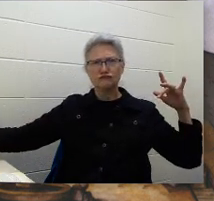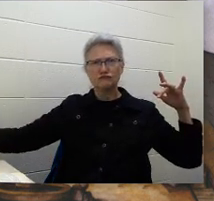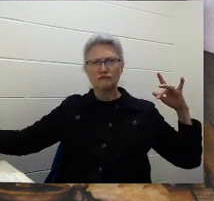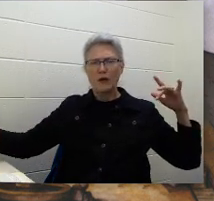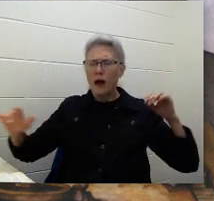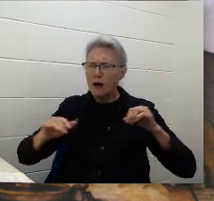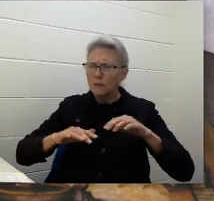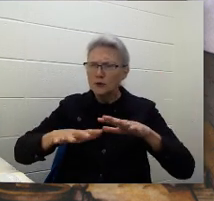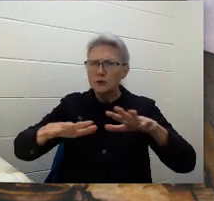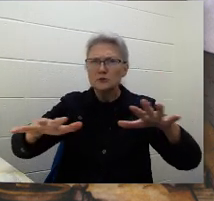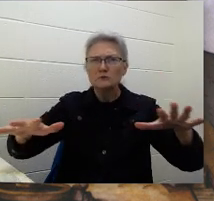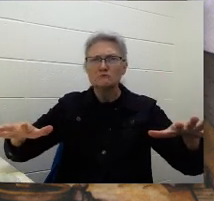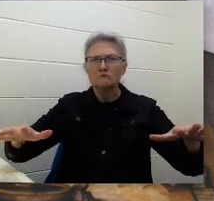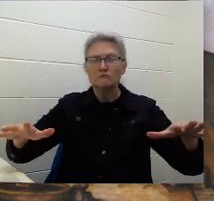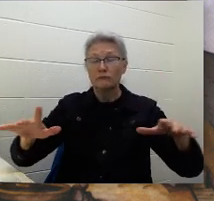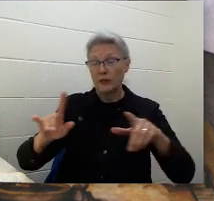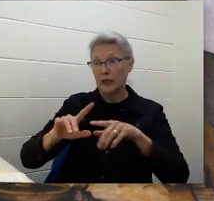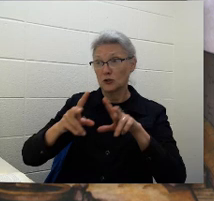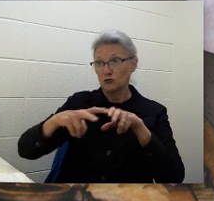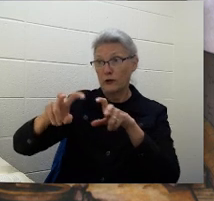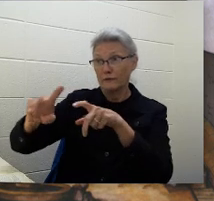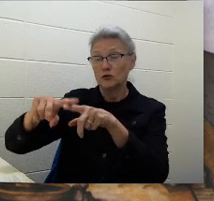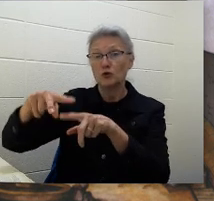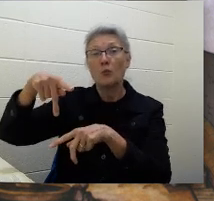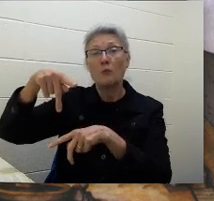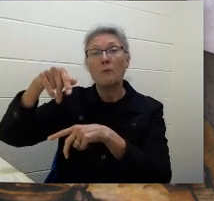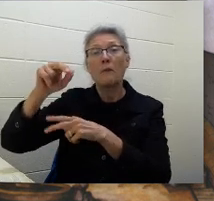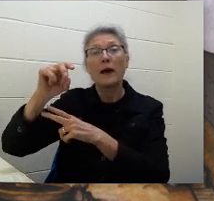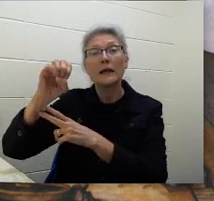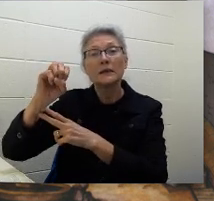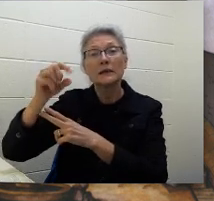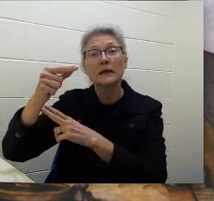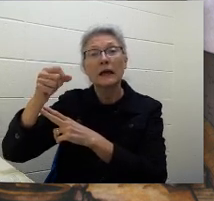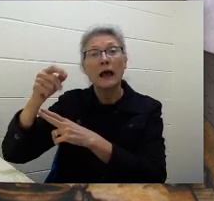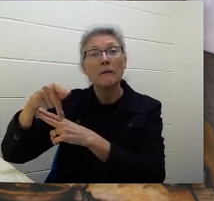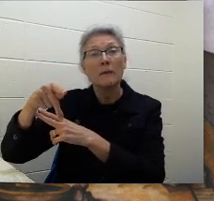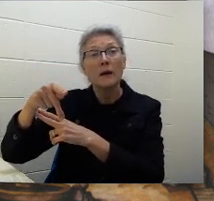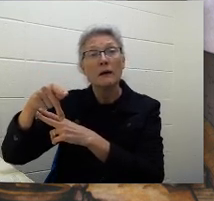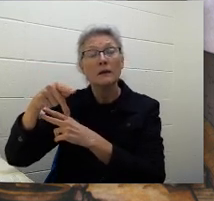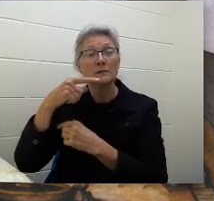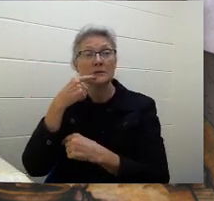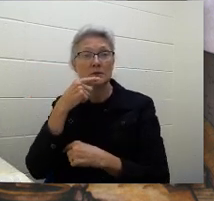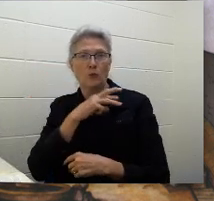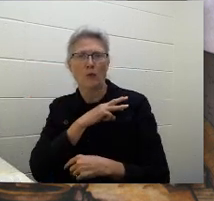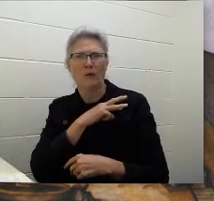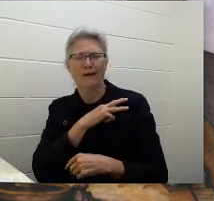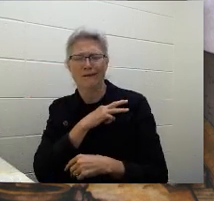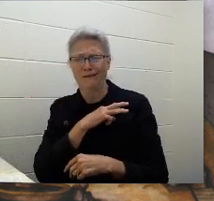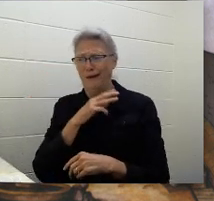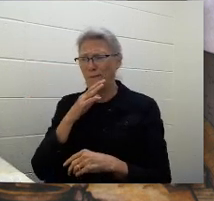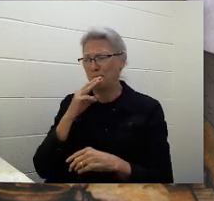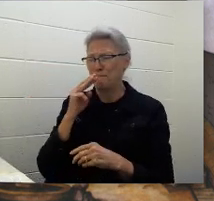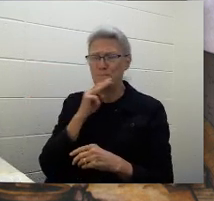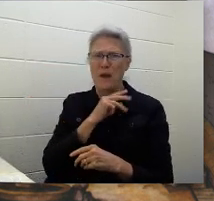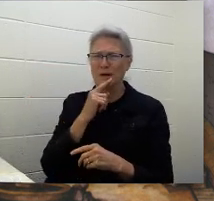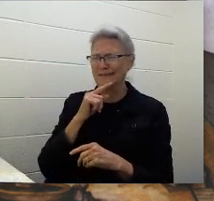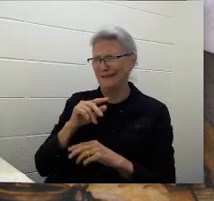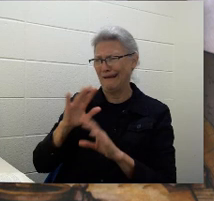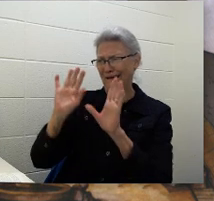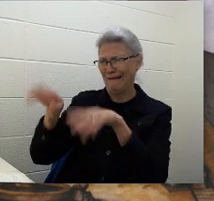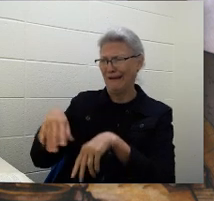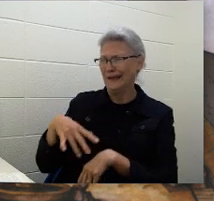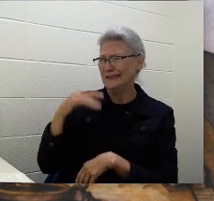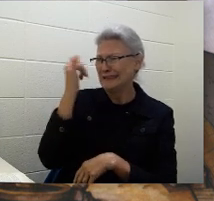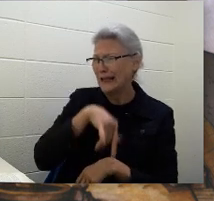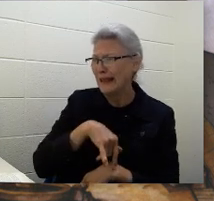They could go up to Pine Gap," said Wilmer. "Maybe." Mary snorted and shook her head. "Don't be ridiculous,"